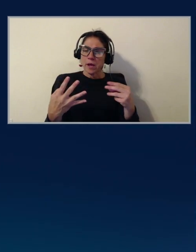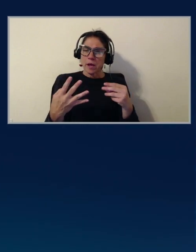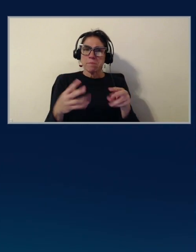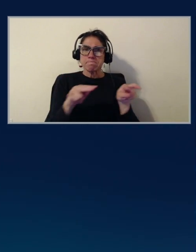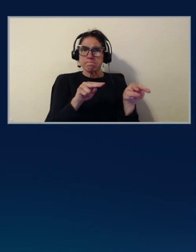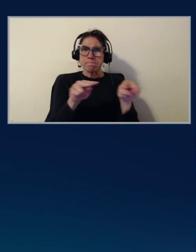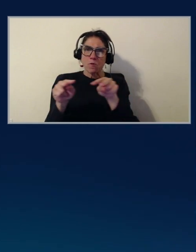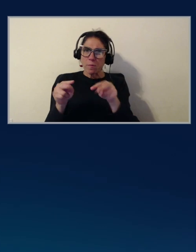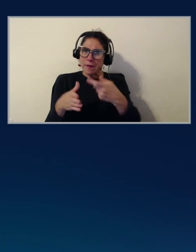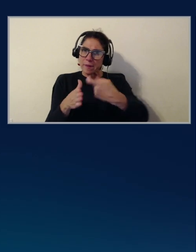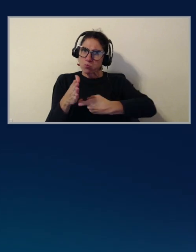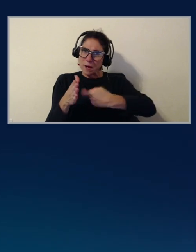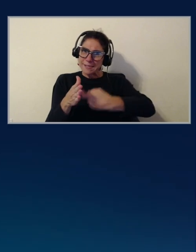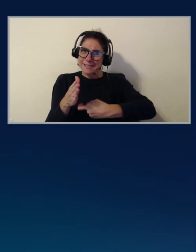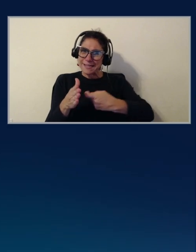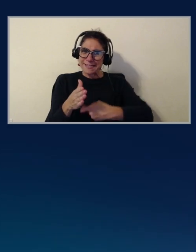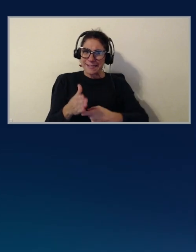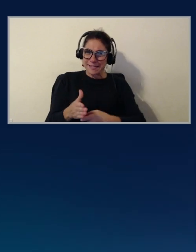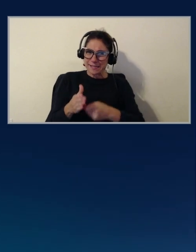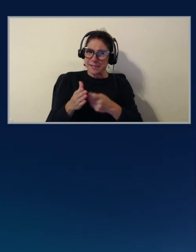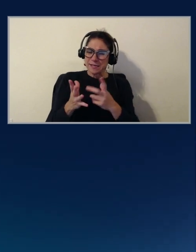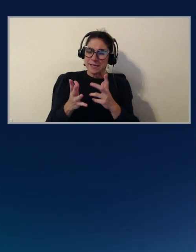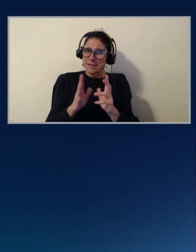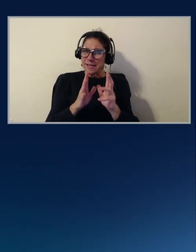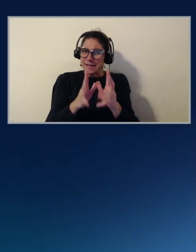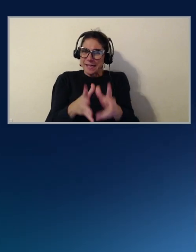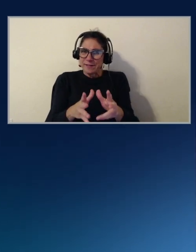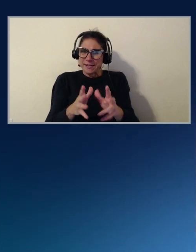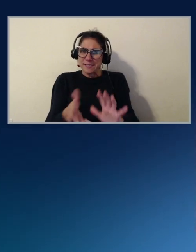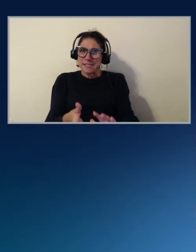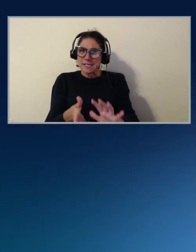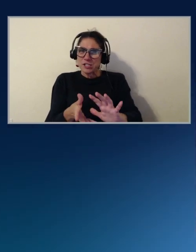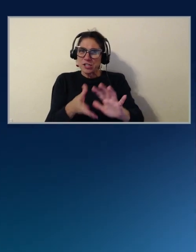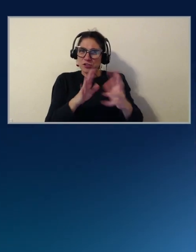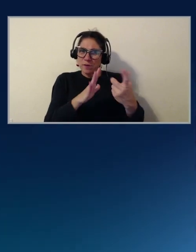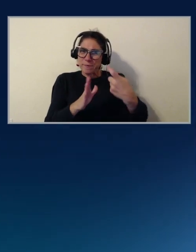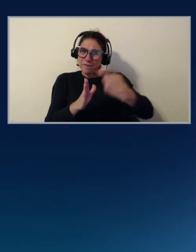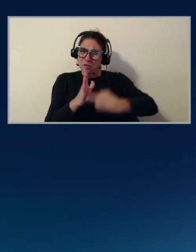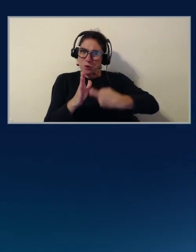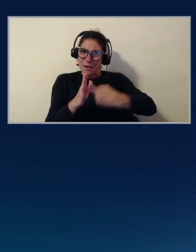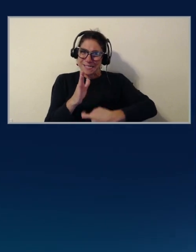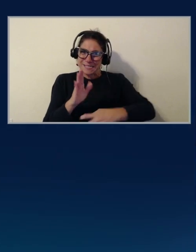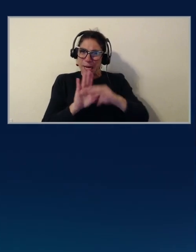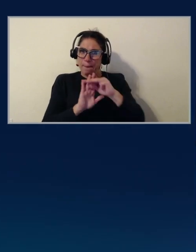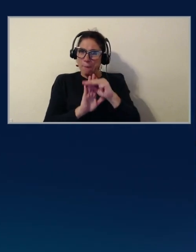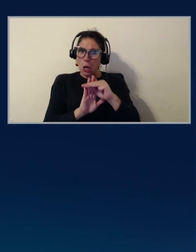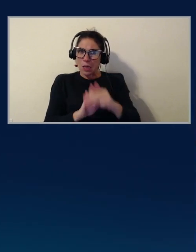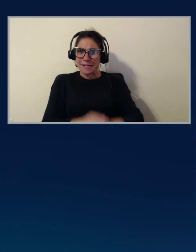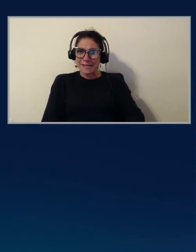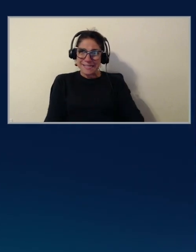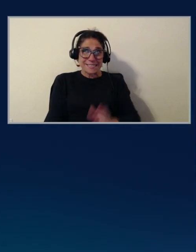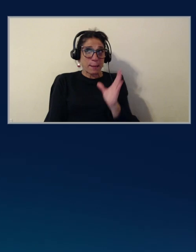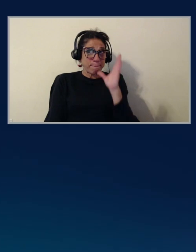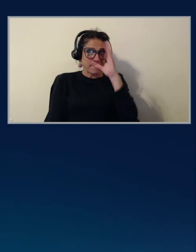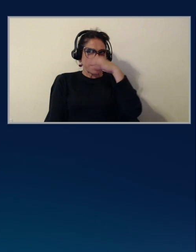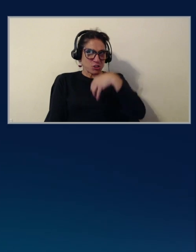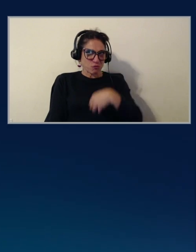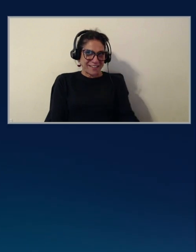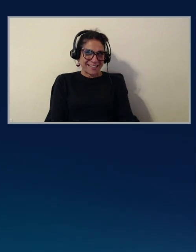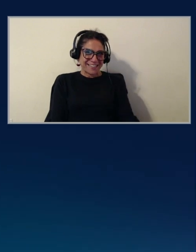the pricing. And I'll kind of leave a teaser that it's very disruptive pricing model in this industry. So that is a